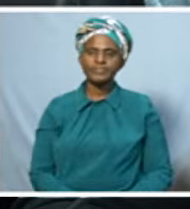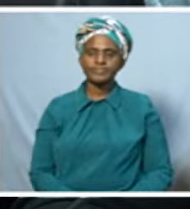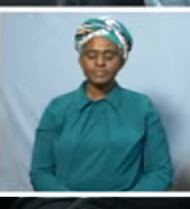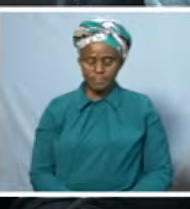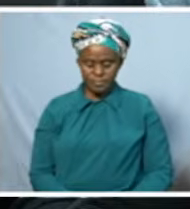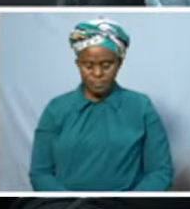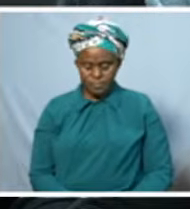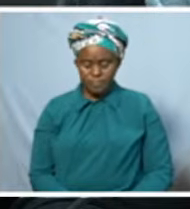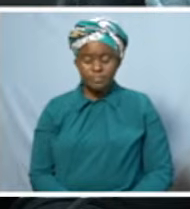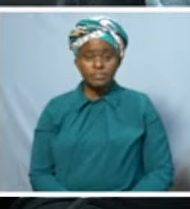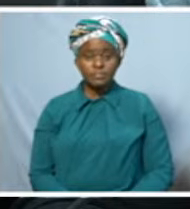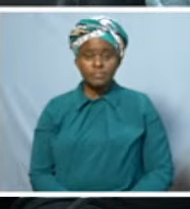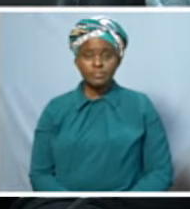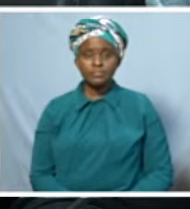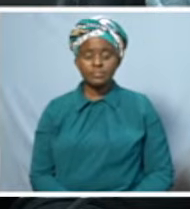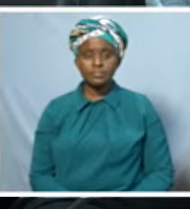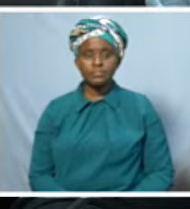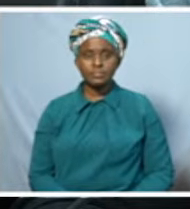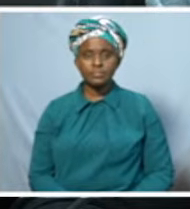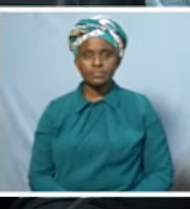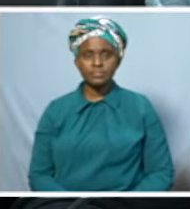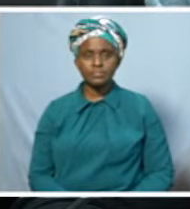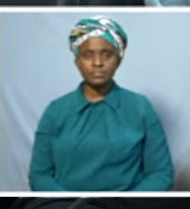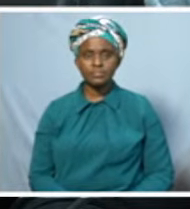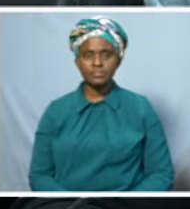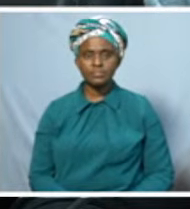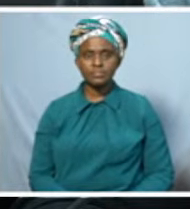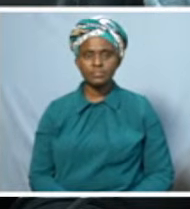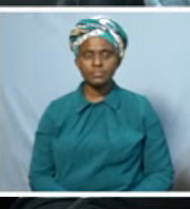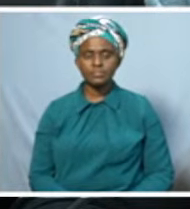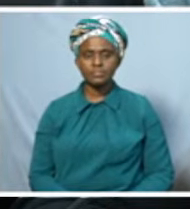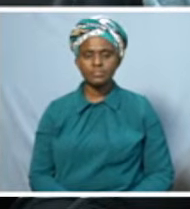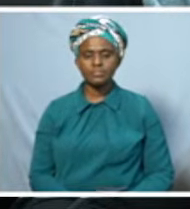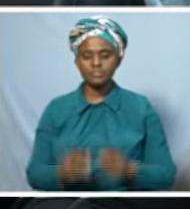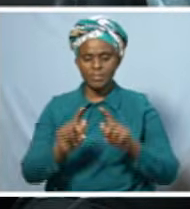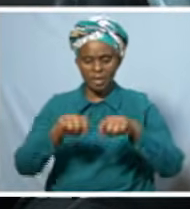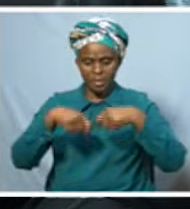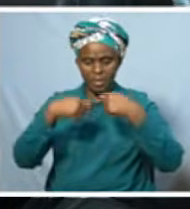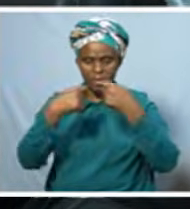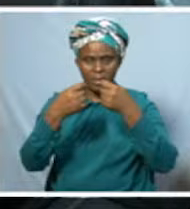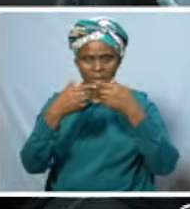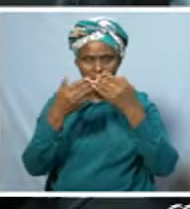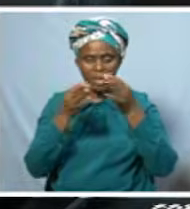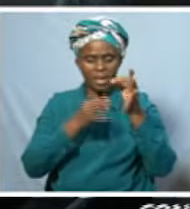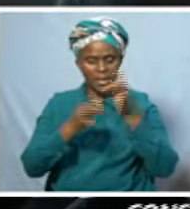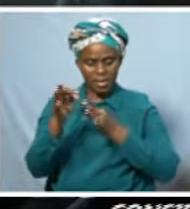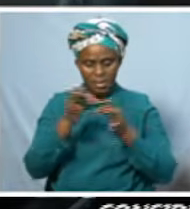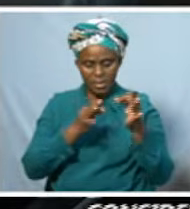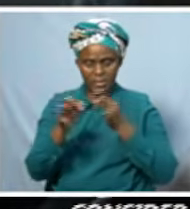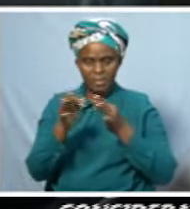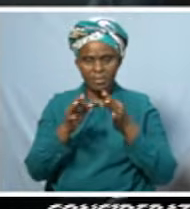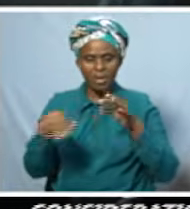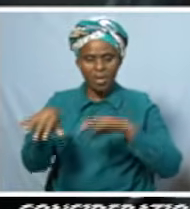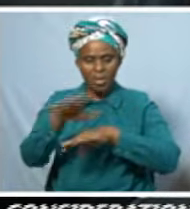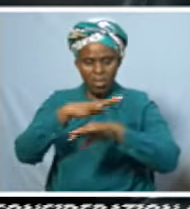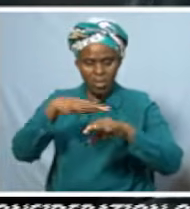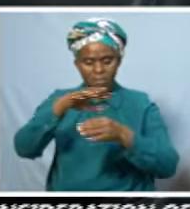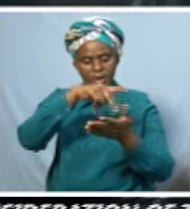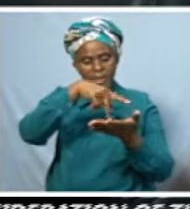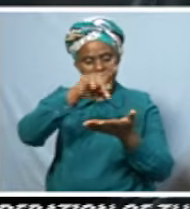Page 1 and 2 of your submission, sir. Yes. You have submitted that the